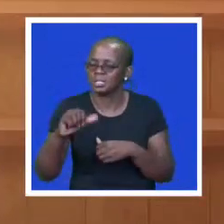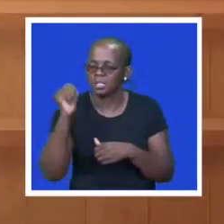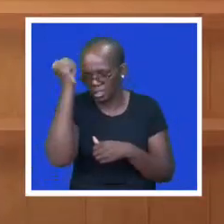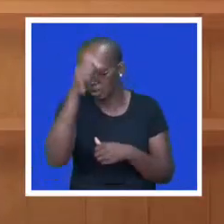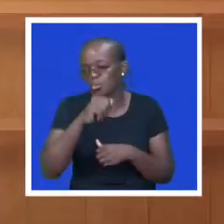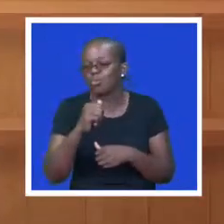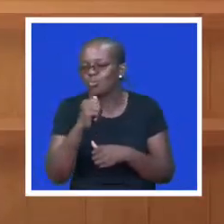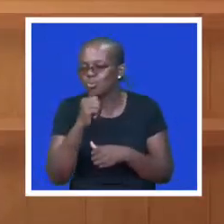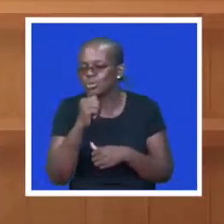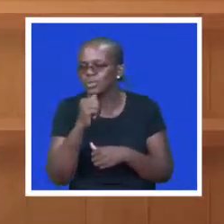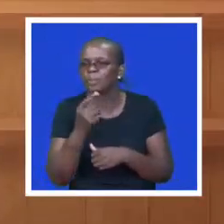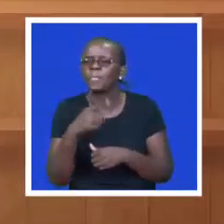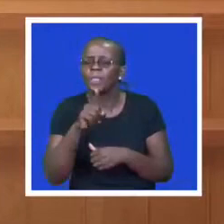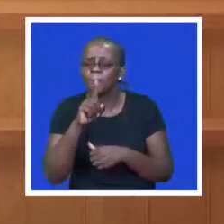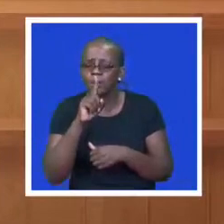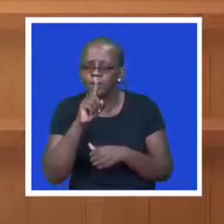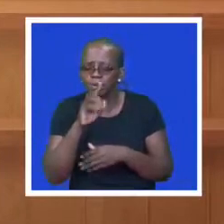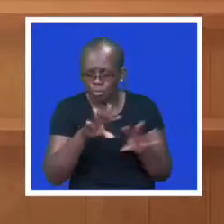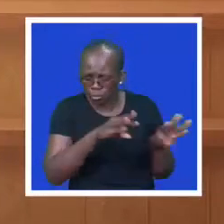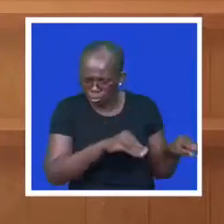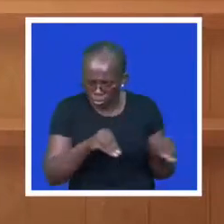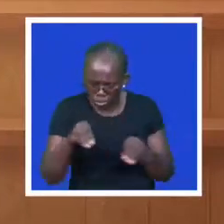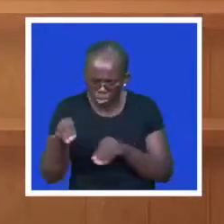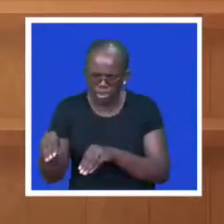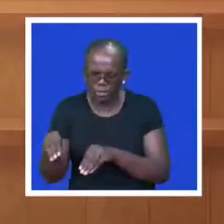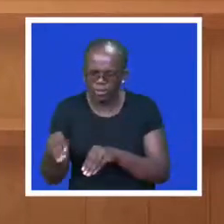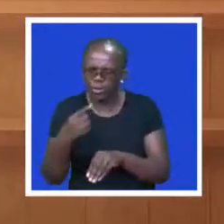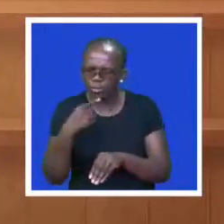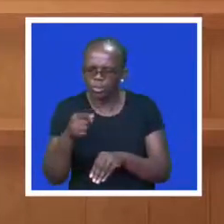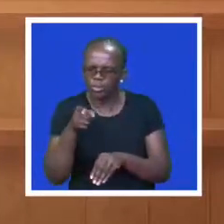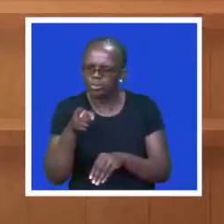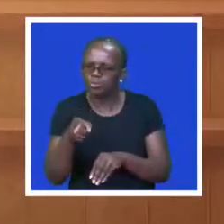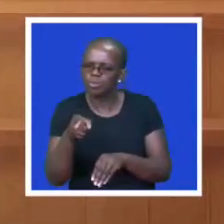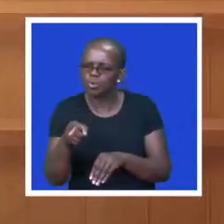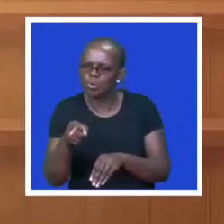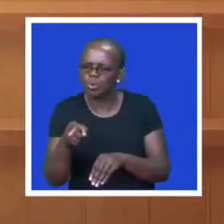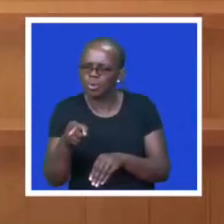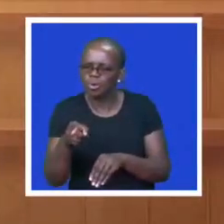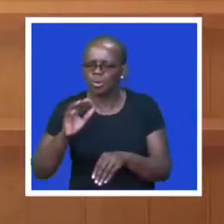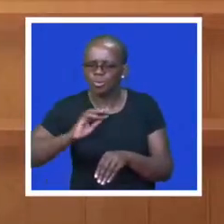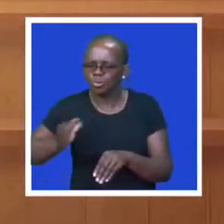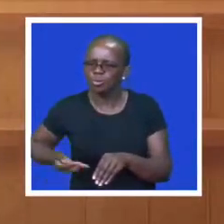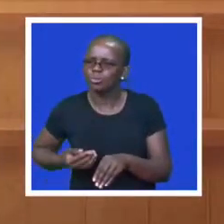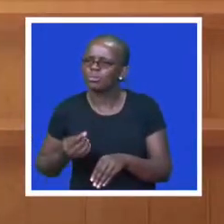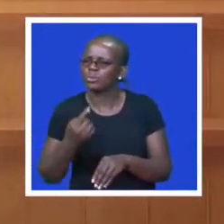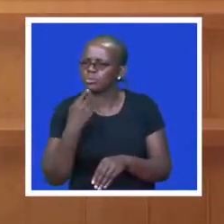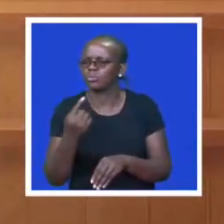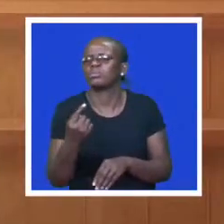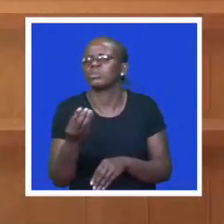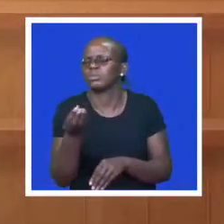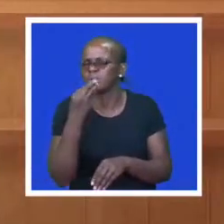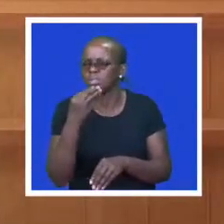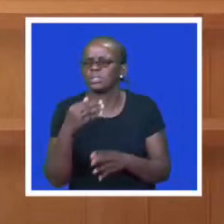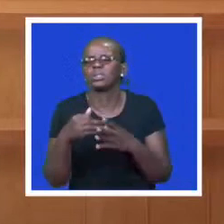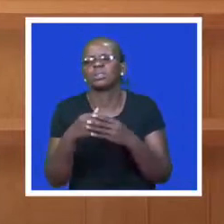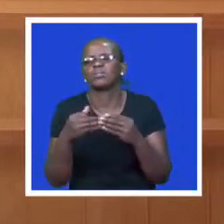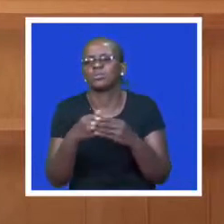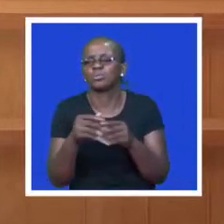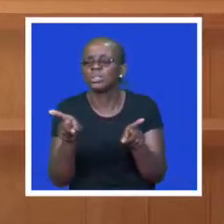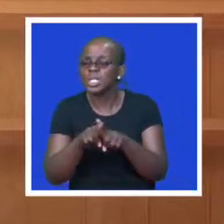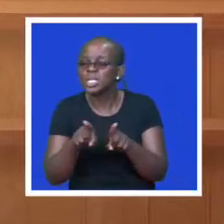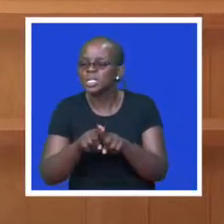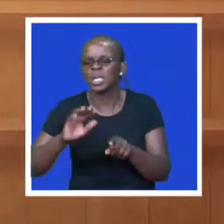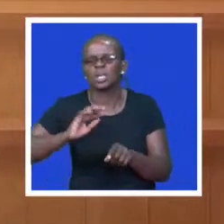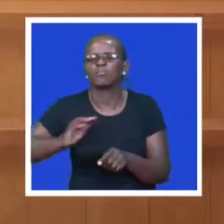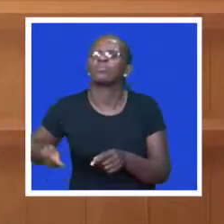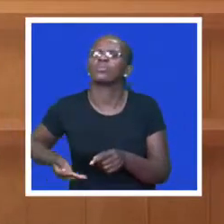do? He shifted the blame, blaming God himself and blaming Eve who brought the fruit, my dear Lena. Please copy